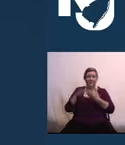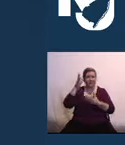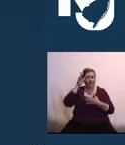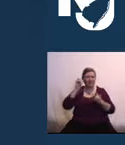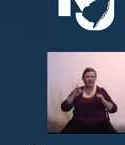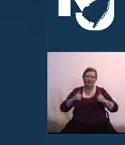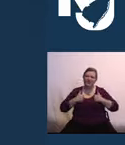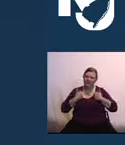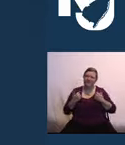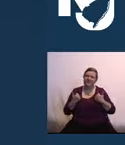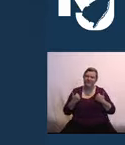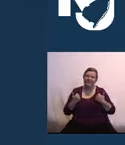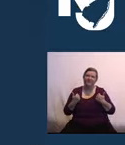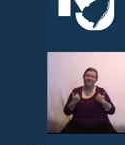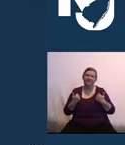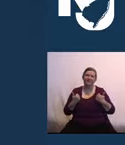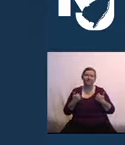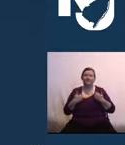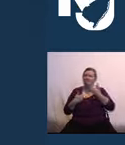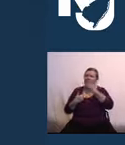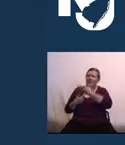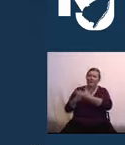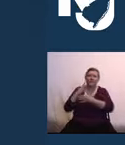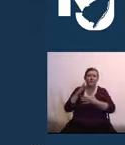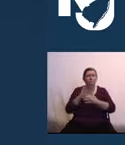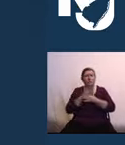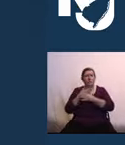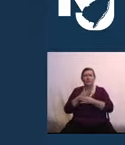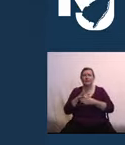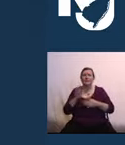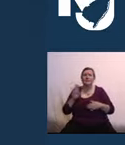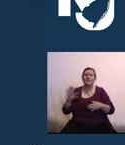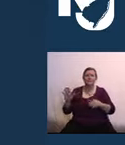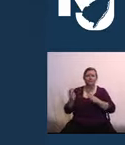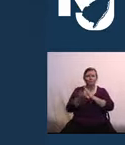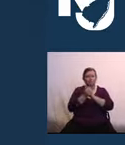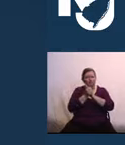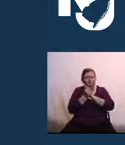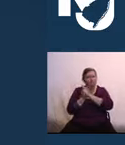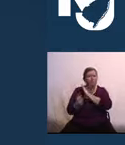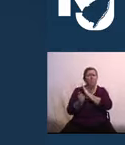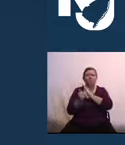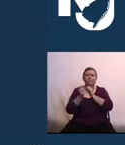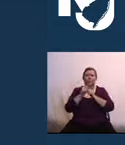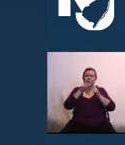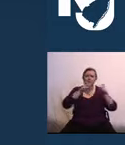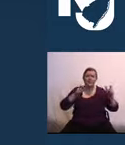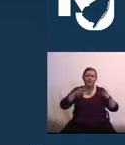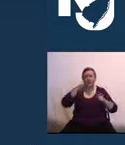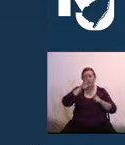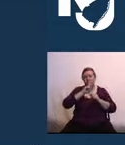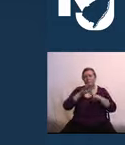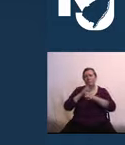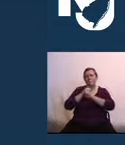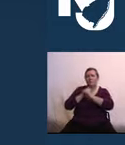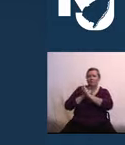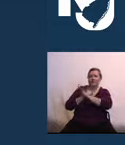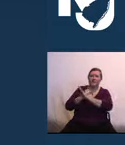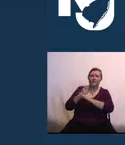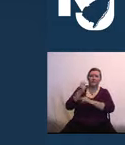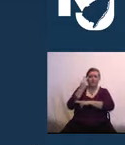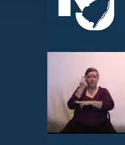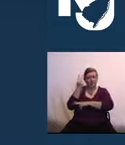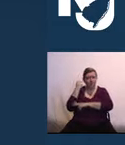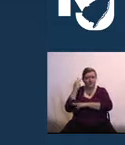We are grateful to Tim for sharing his talents with so many. May God bless and watch over his memory and the family and friends he leaves